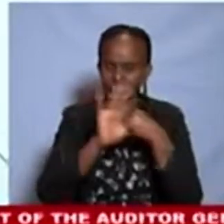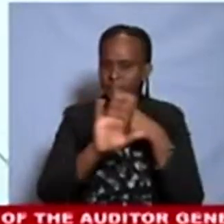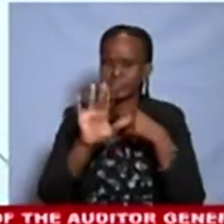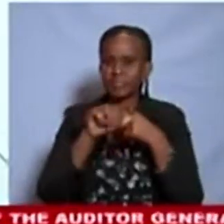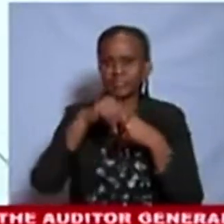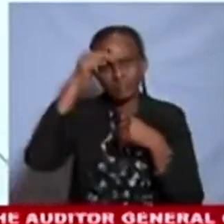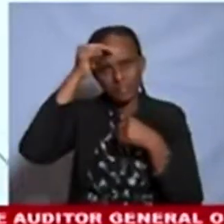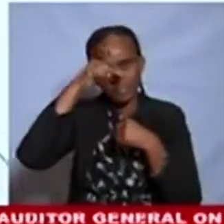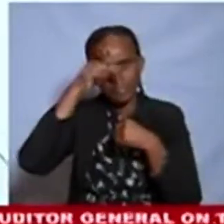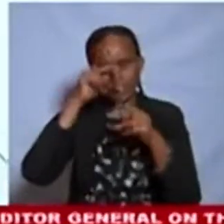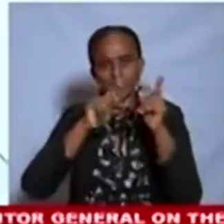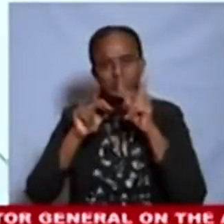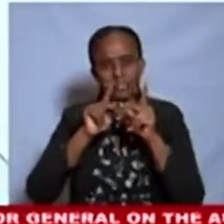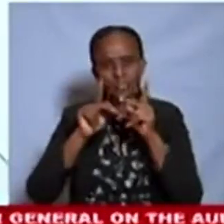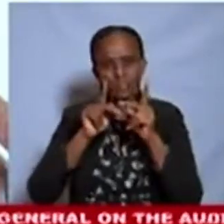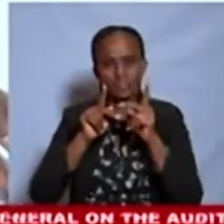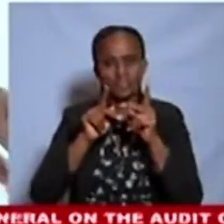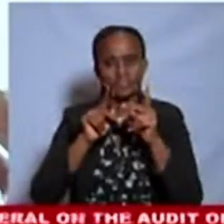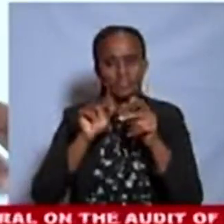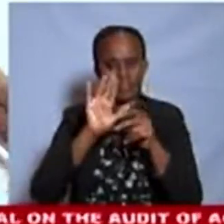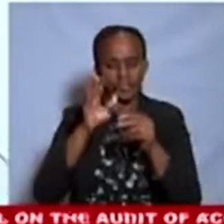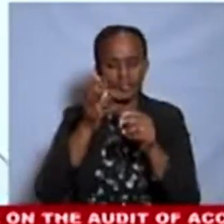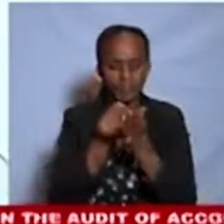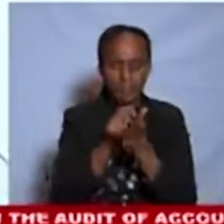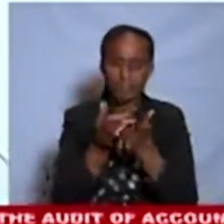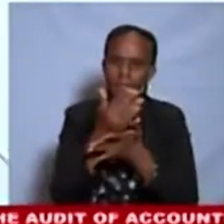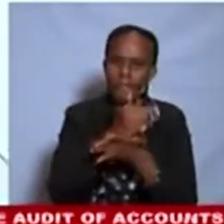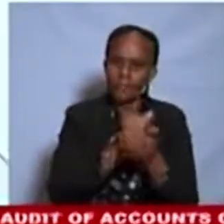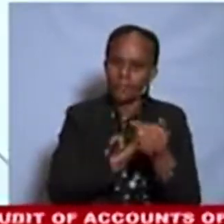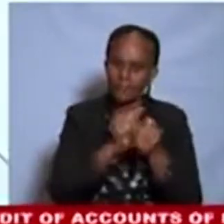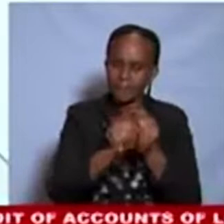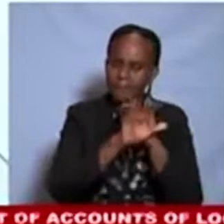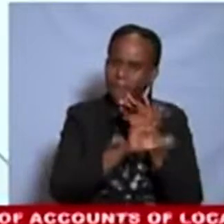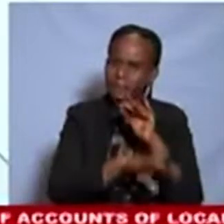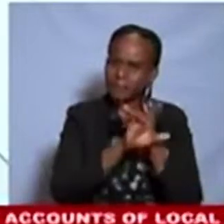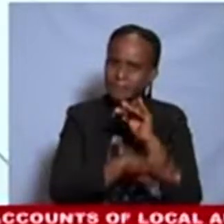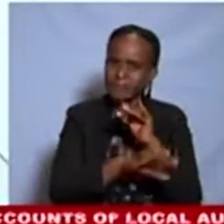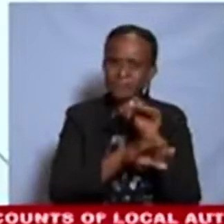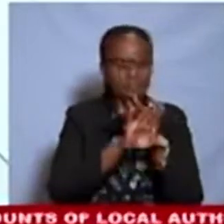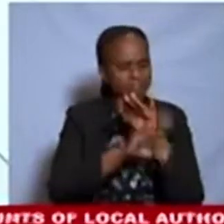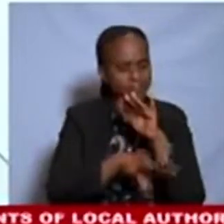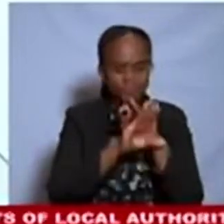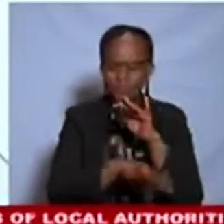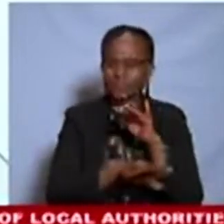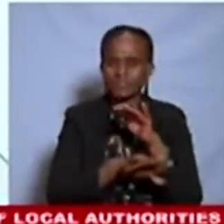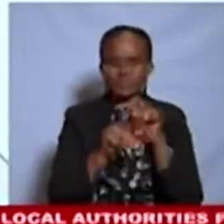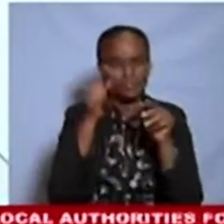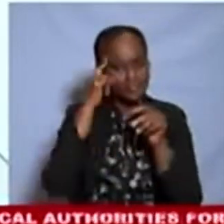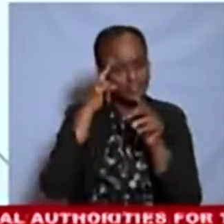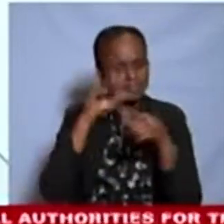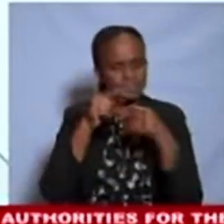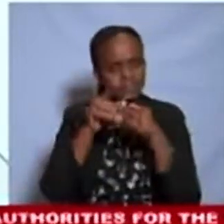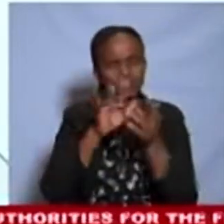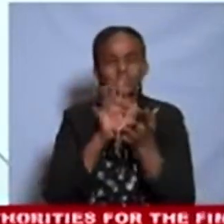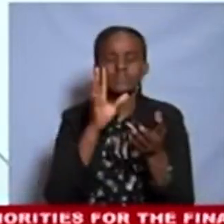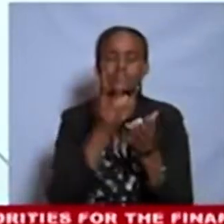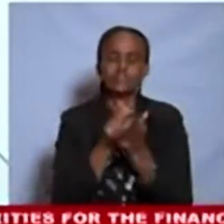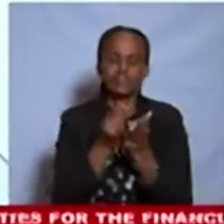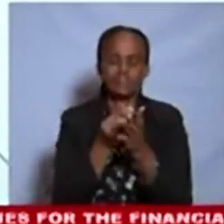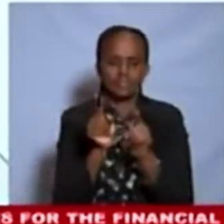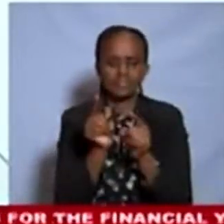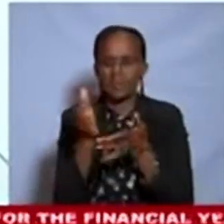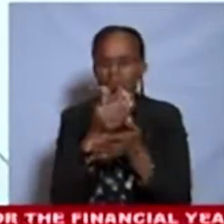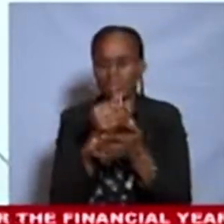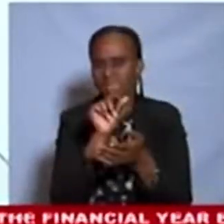Namwala people. The revenue you're collecting is far below par. Far below par. The government gives you so much money, you collect